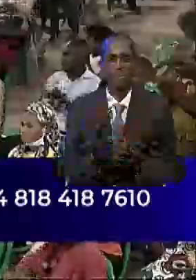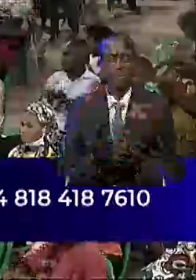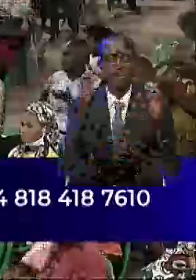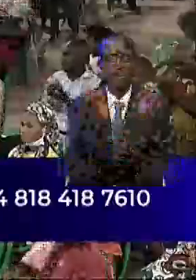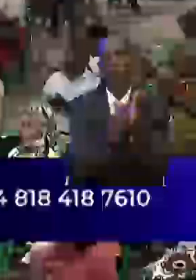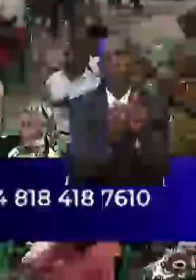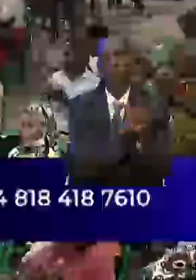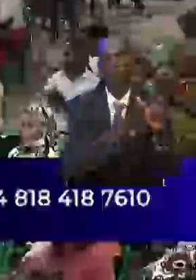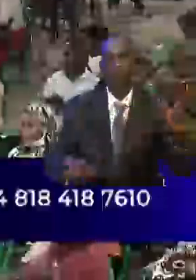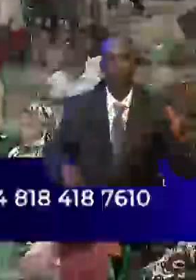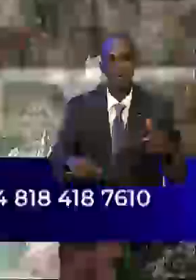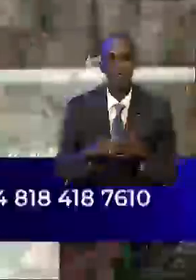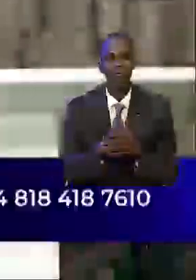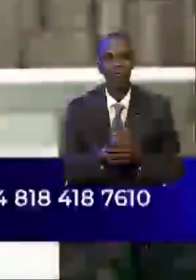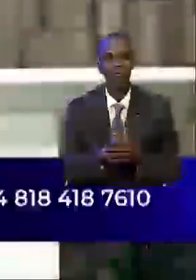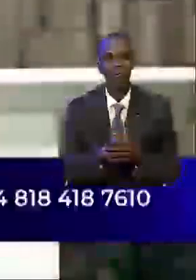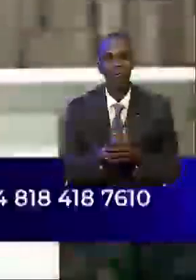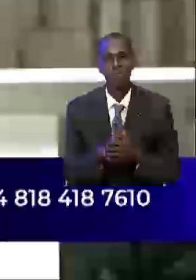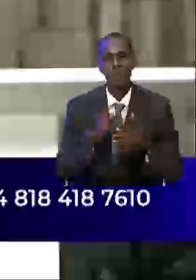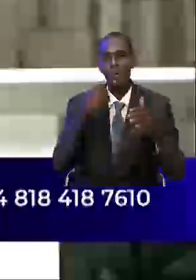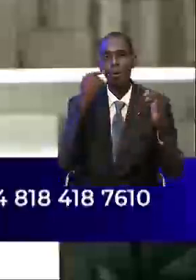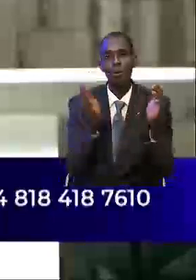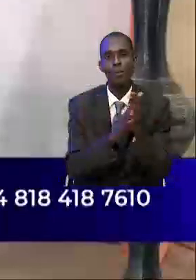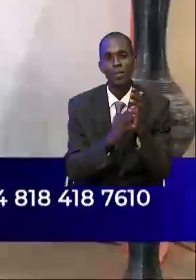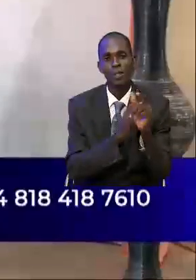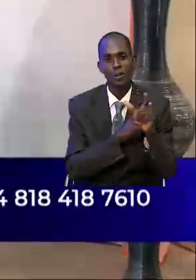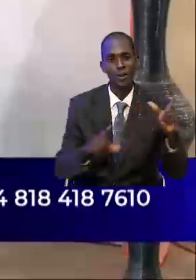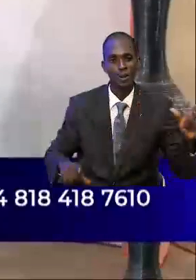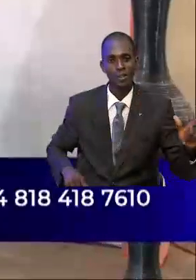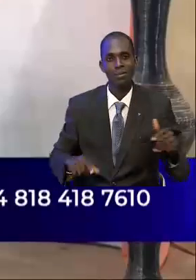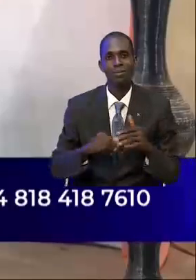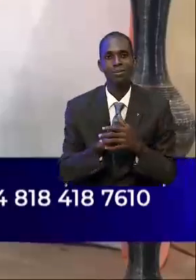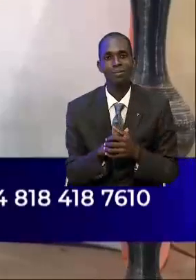The next testifier, please. Praise the Lord.